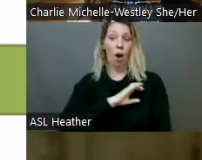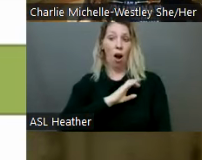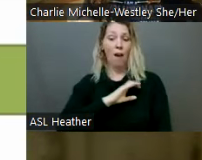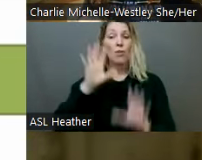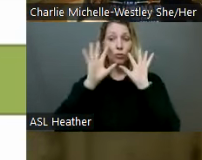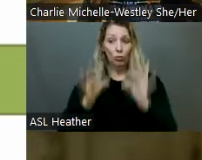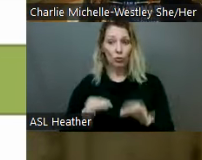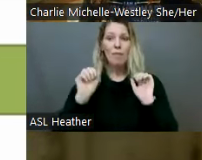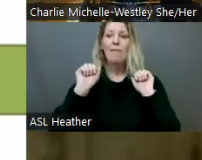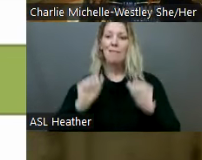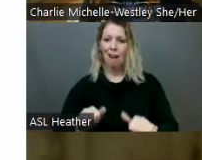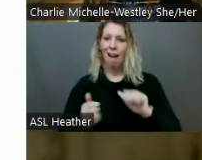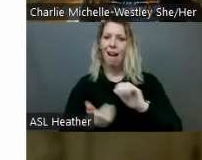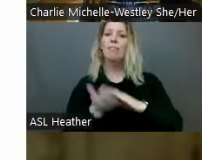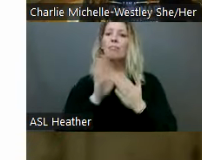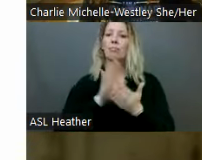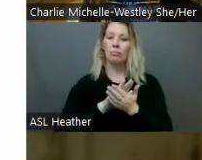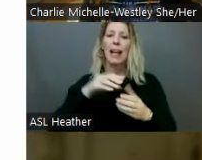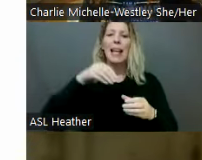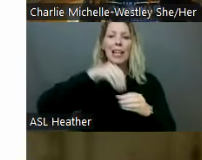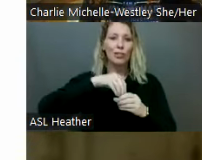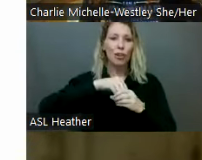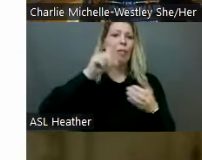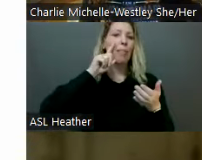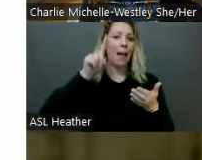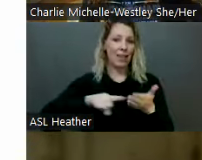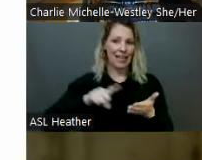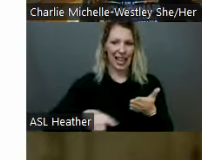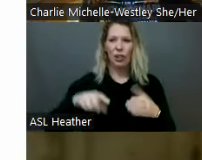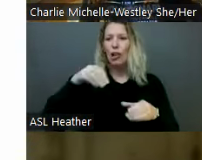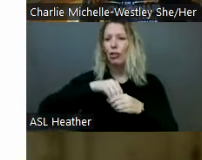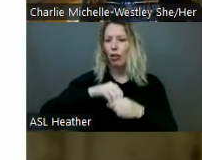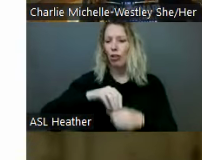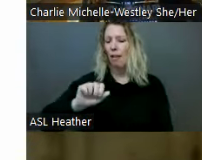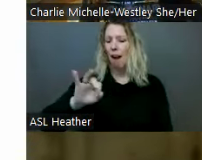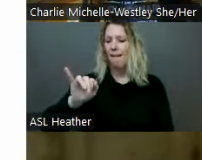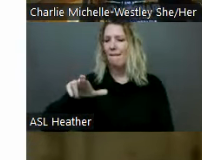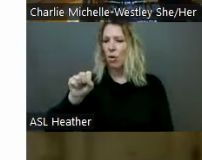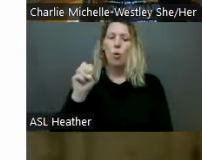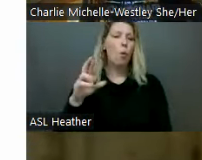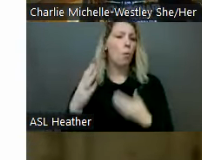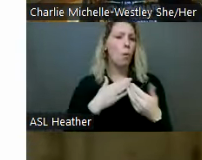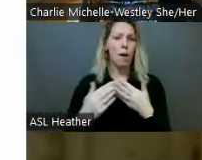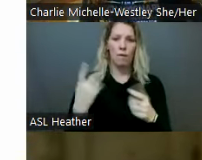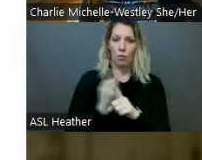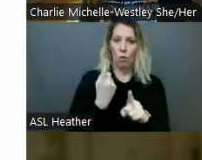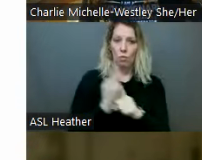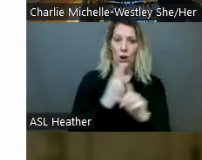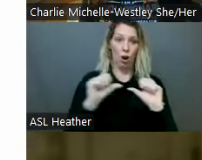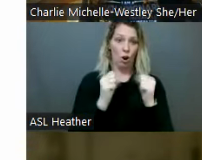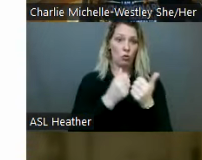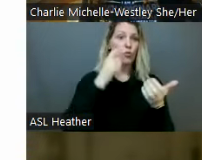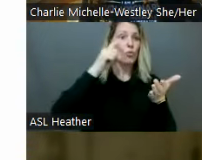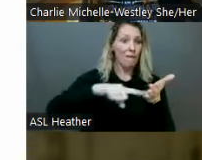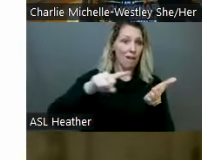an internal investigation by internal affairs or whatever appropriate agency to investigate. On the